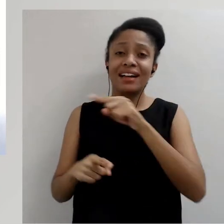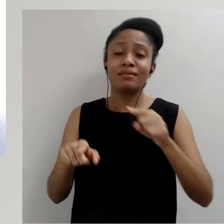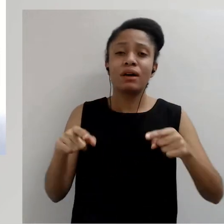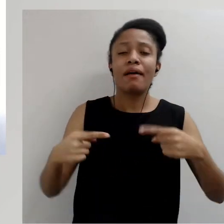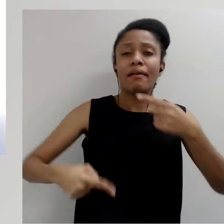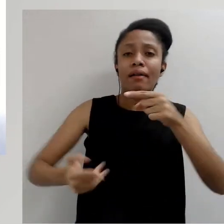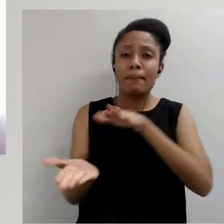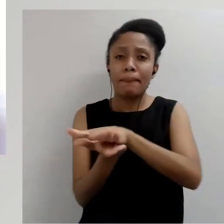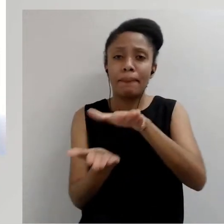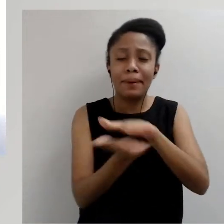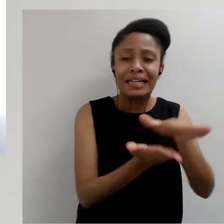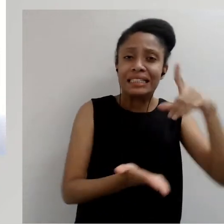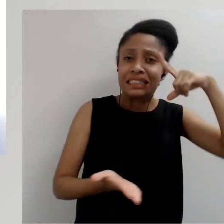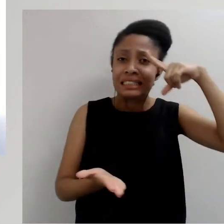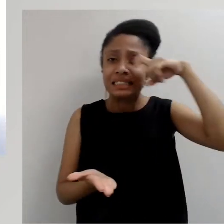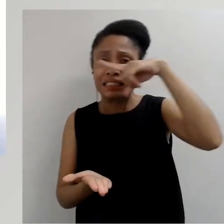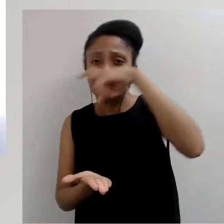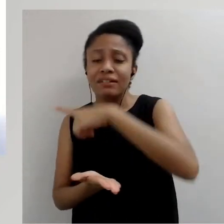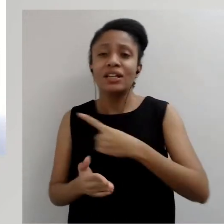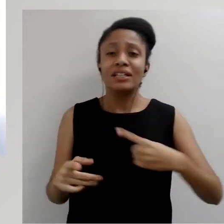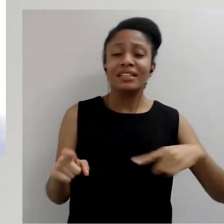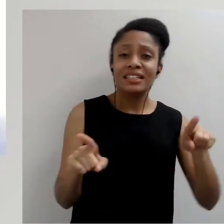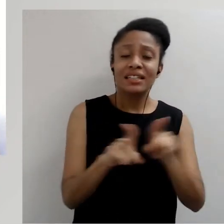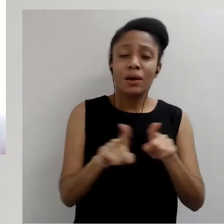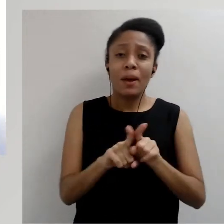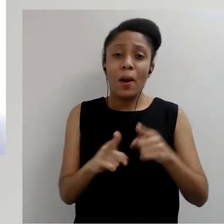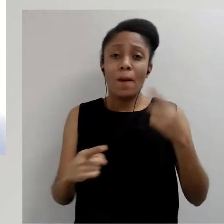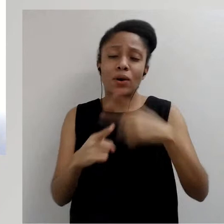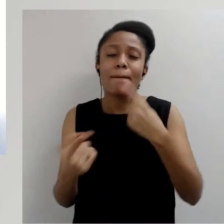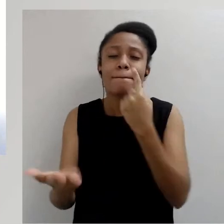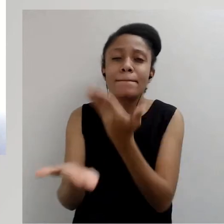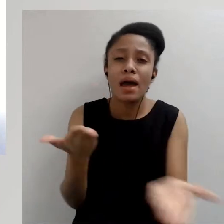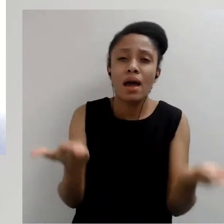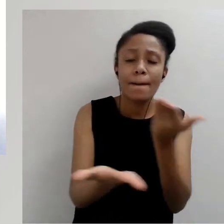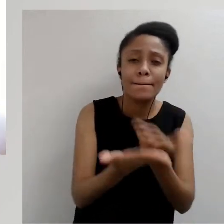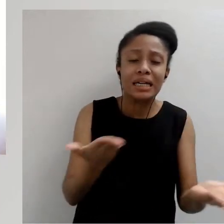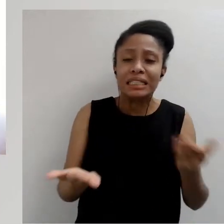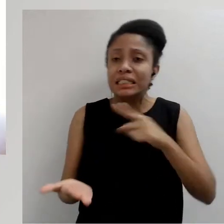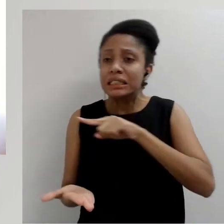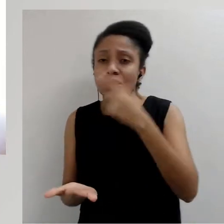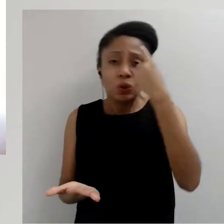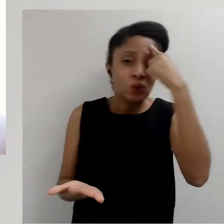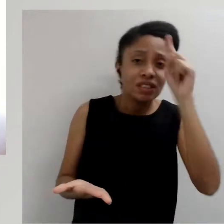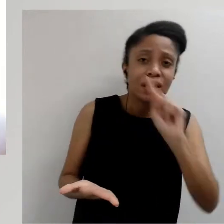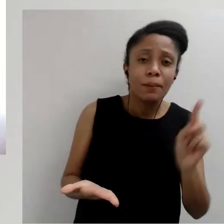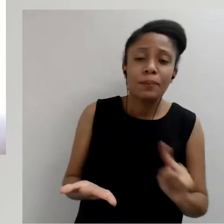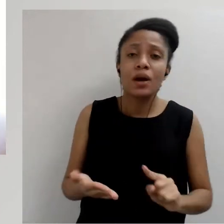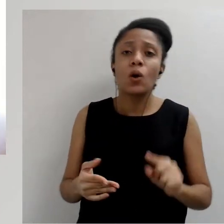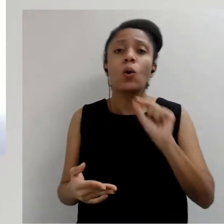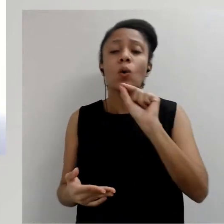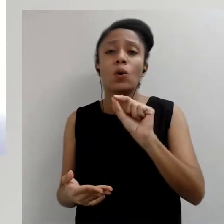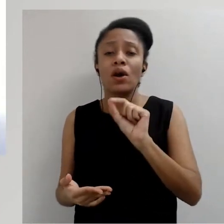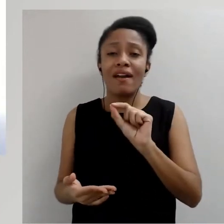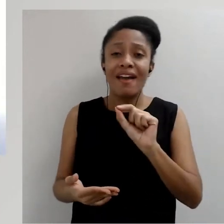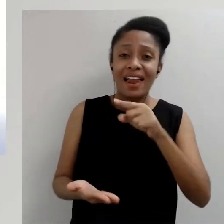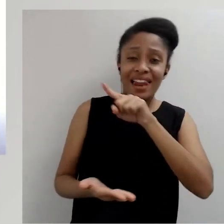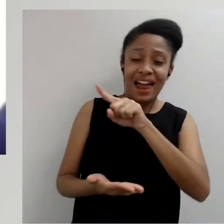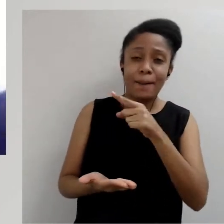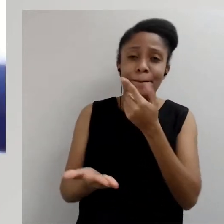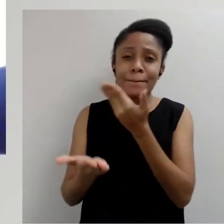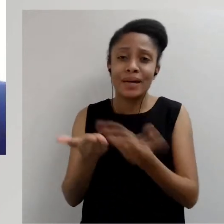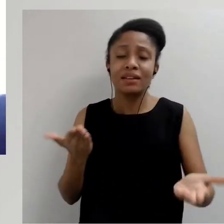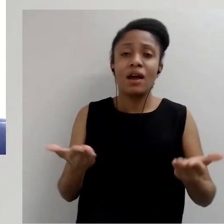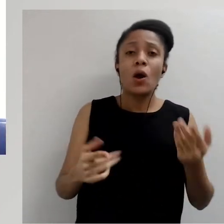which printing personnel were starting to lose in space, and didn't know in fact if this